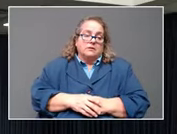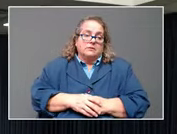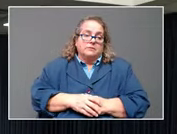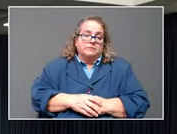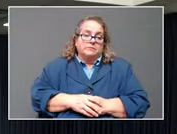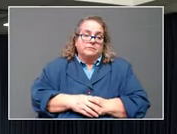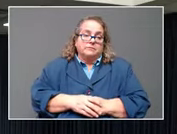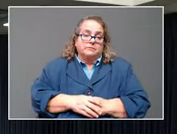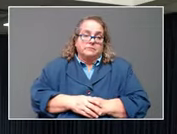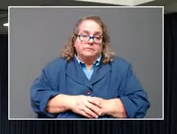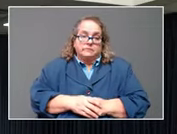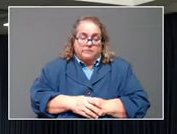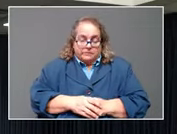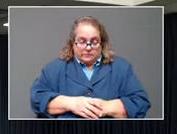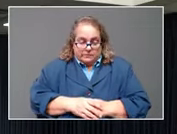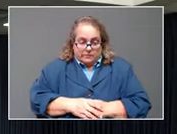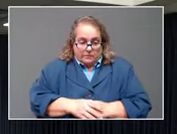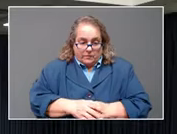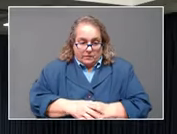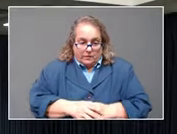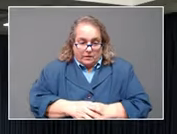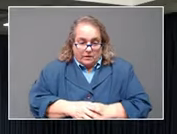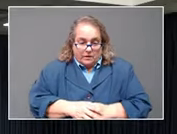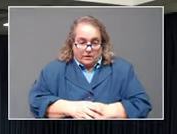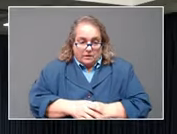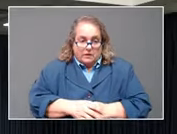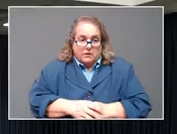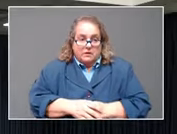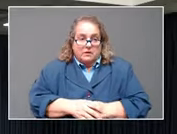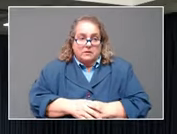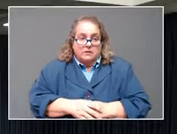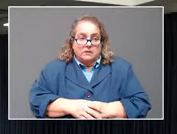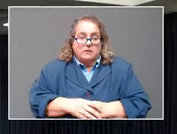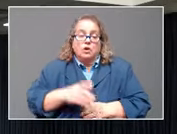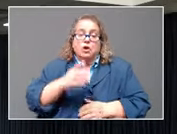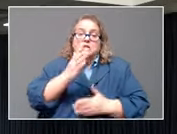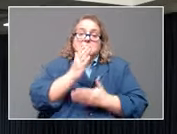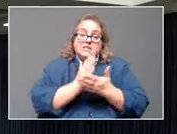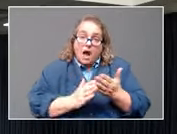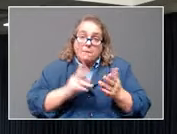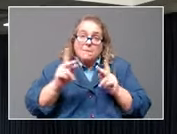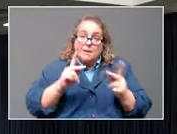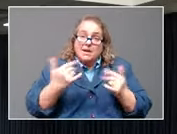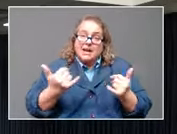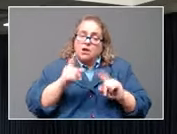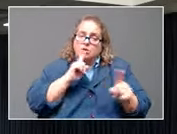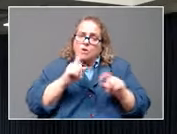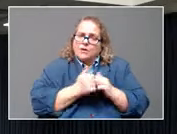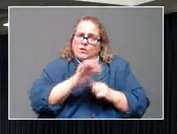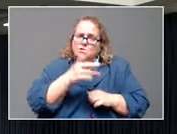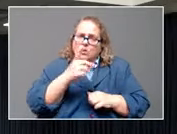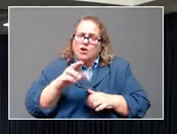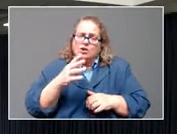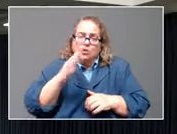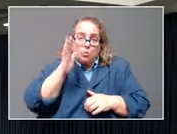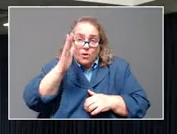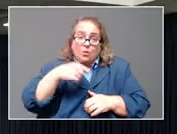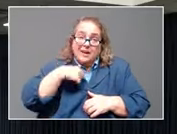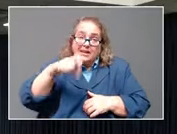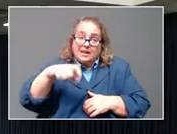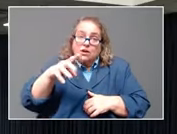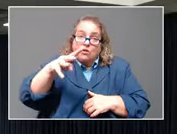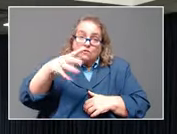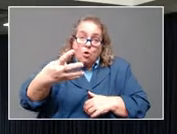start talking to their doctors about a potential 4th booster shot? And also somewhat related to COVID, as you know, there's a current